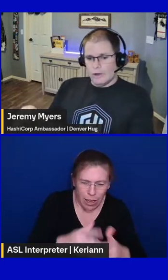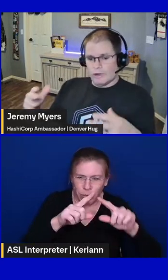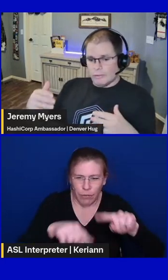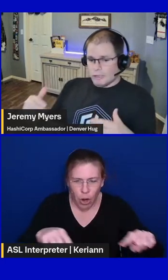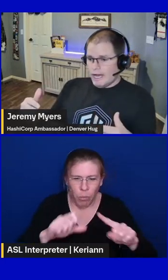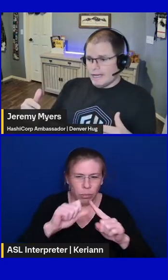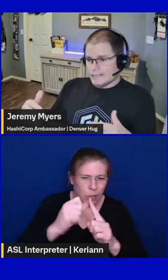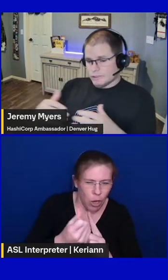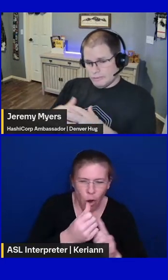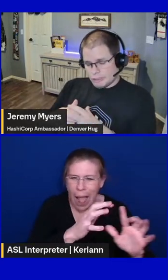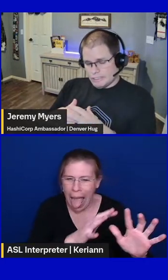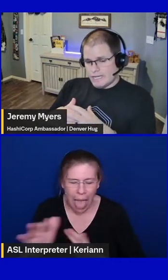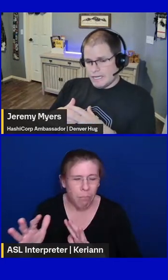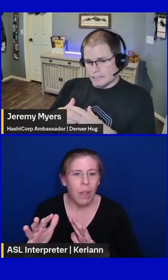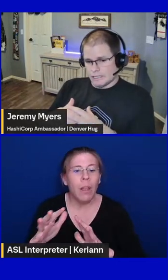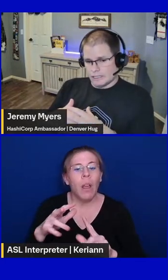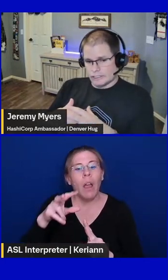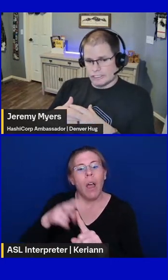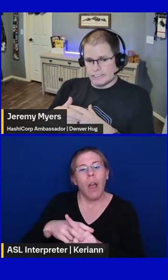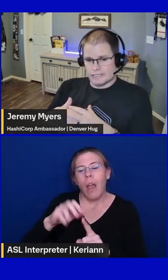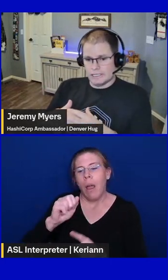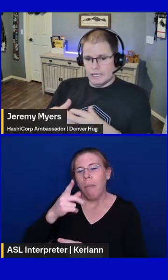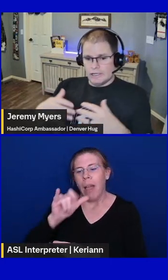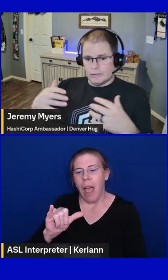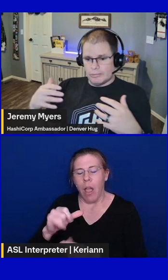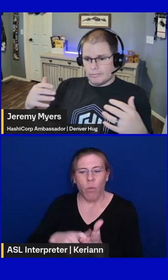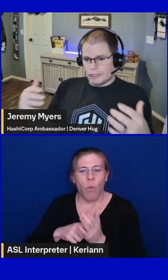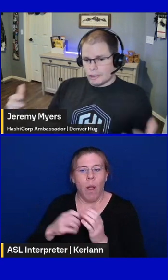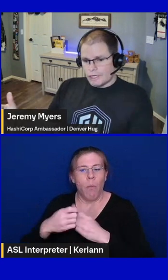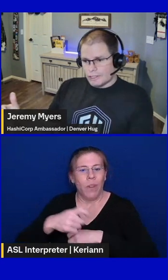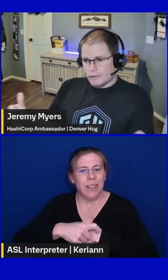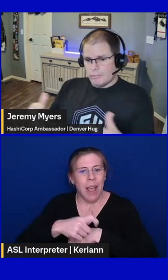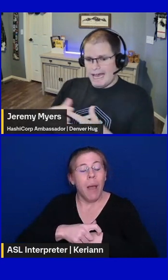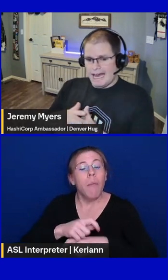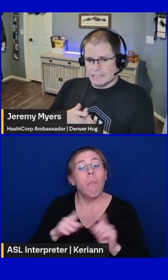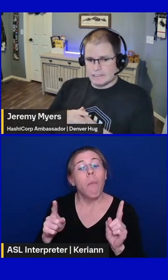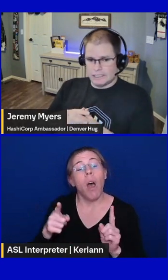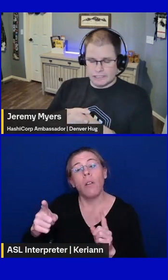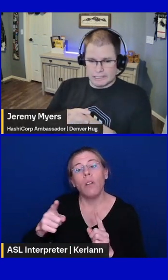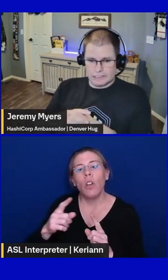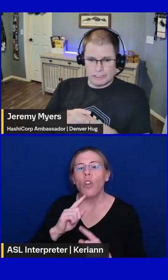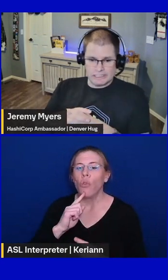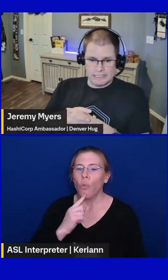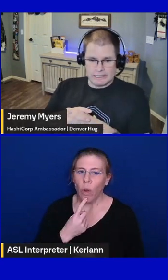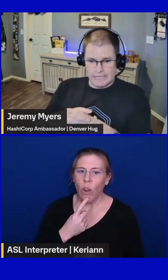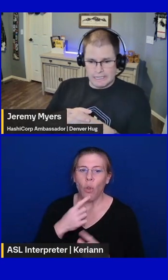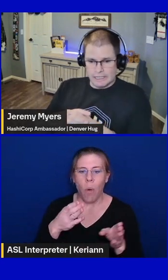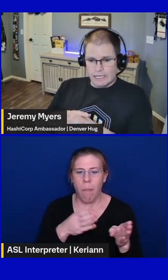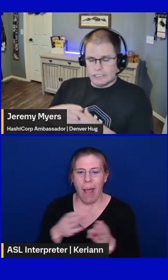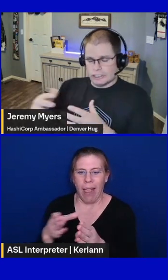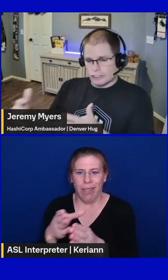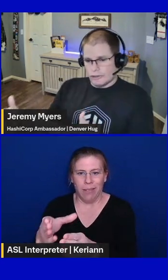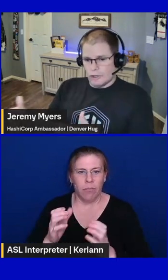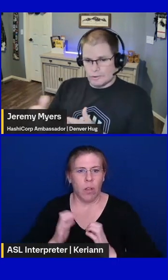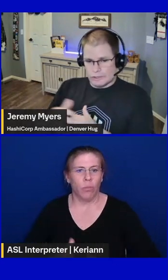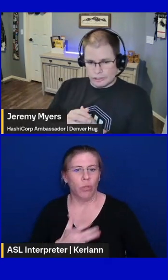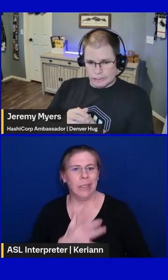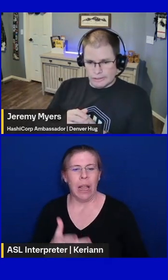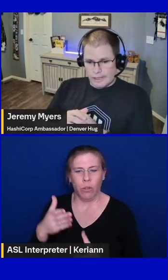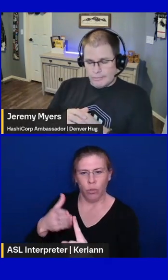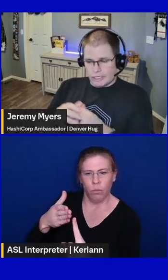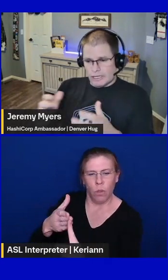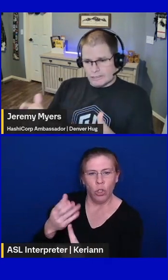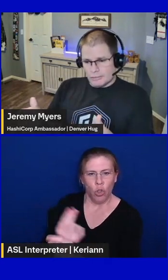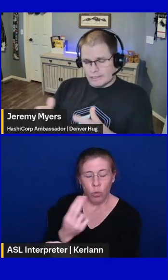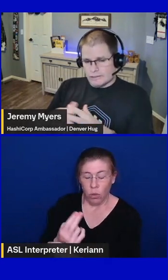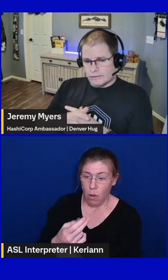scenarios. Where applies will typically take longer, should test your critical paths that your customers tend to take to ensure those are